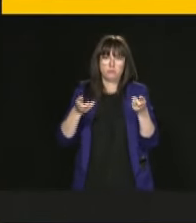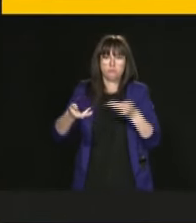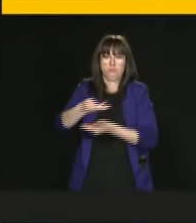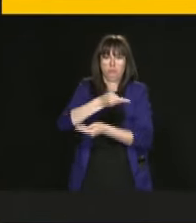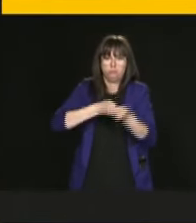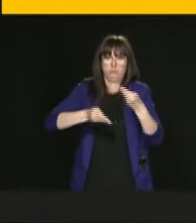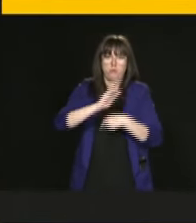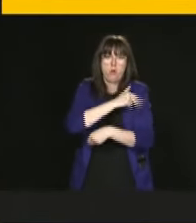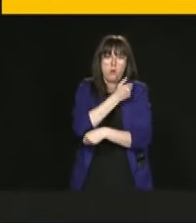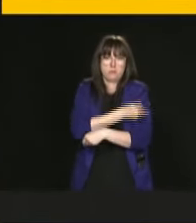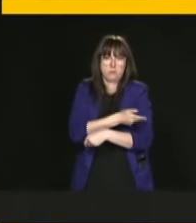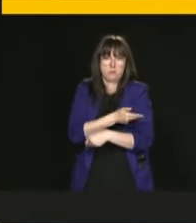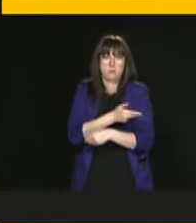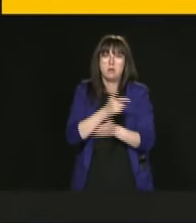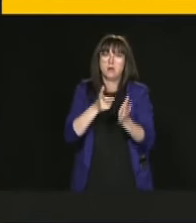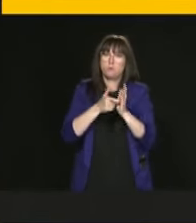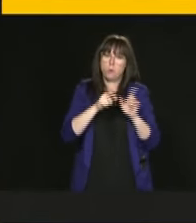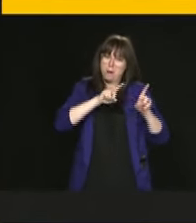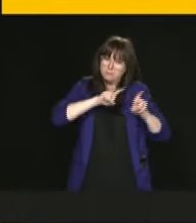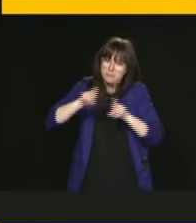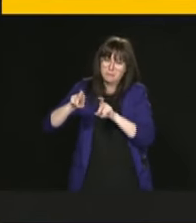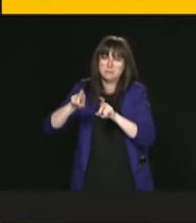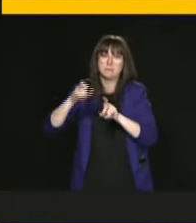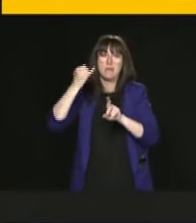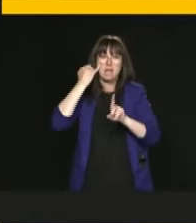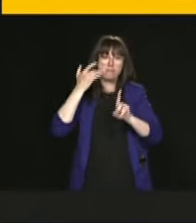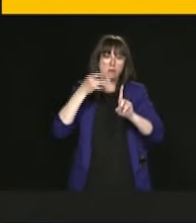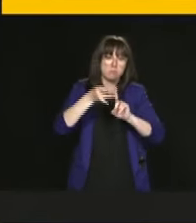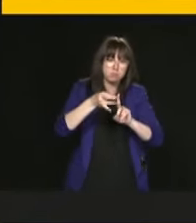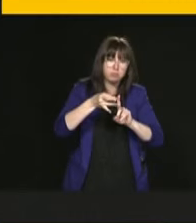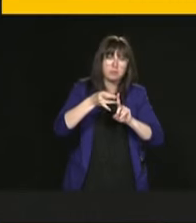because if we start lifting public health restrictions,